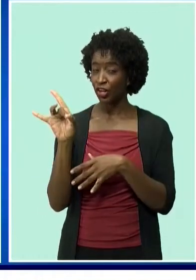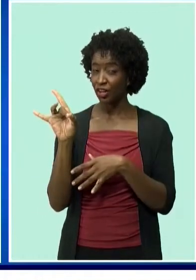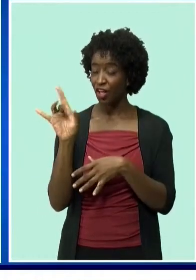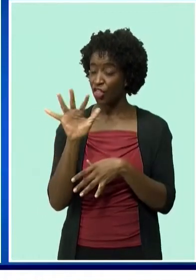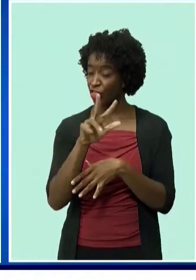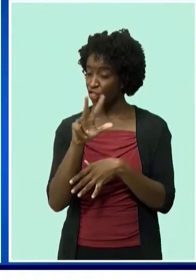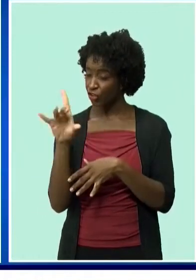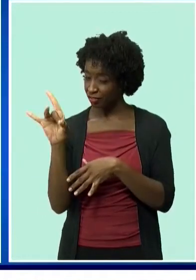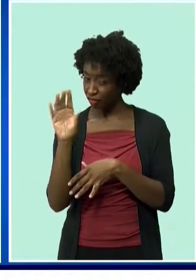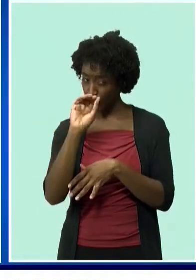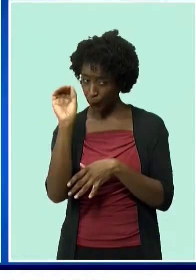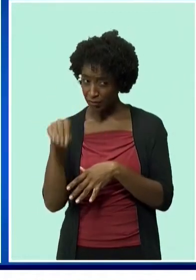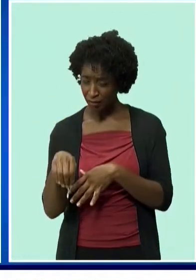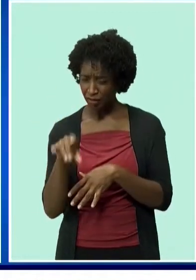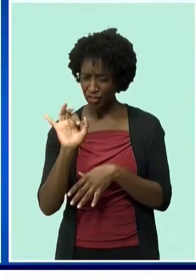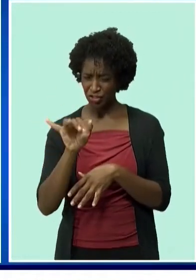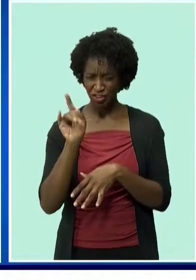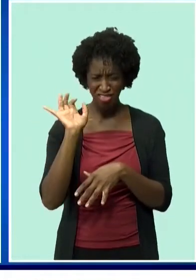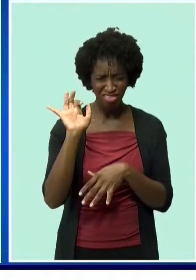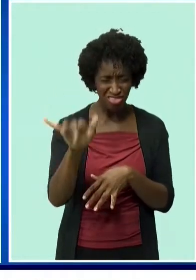Yes, and I